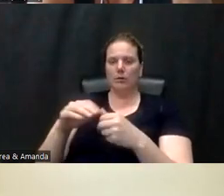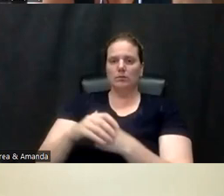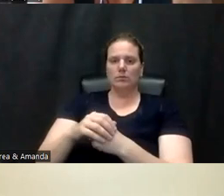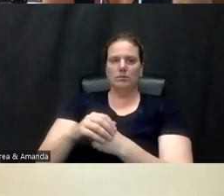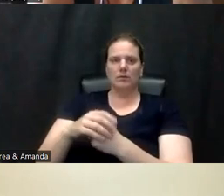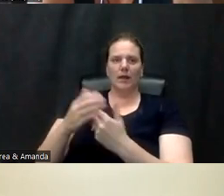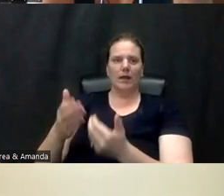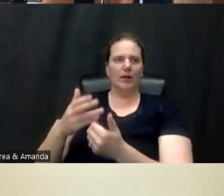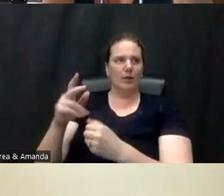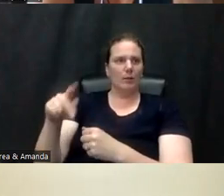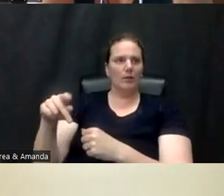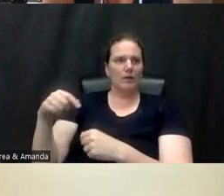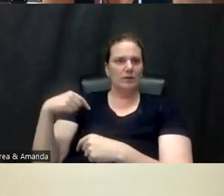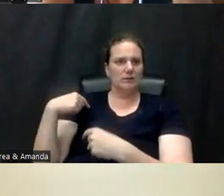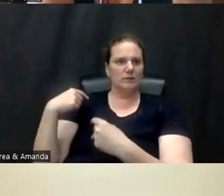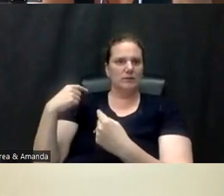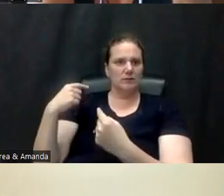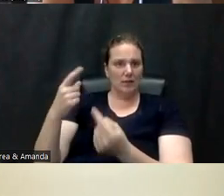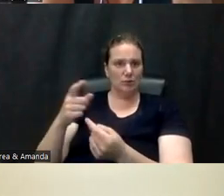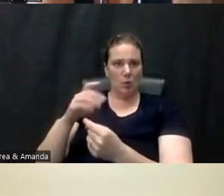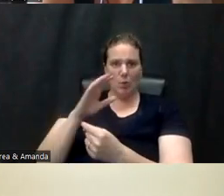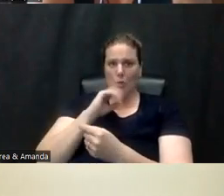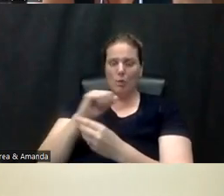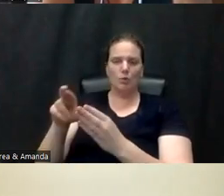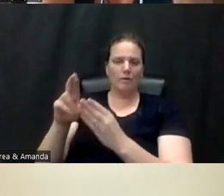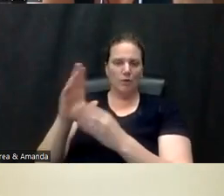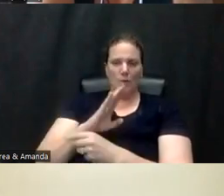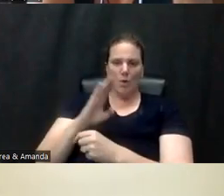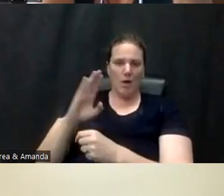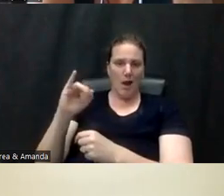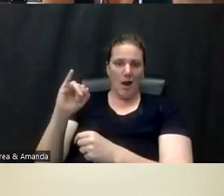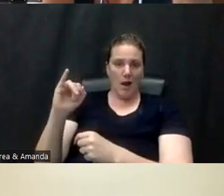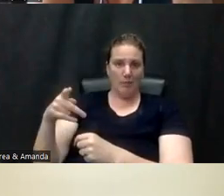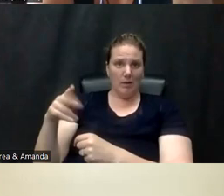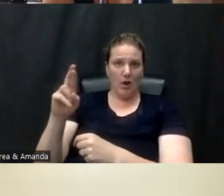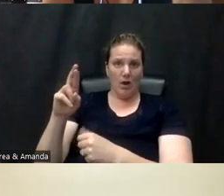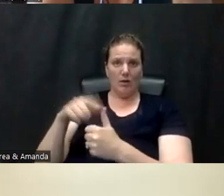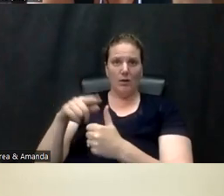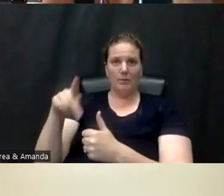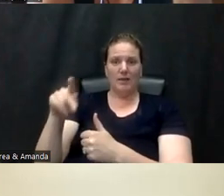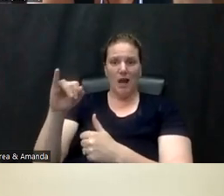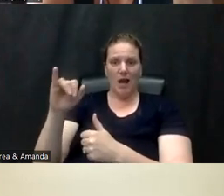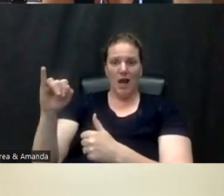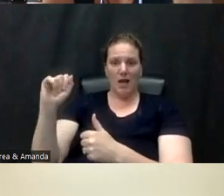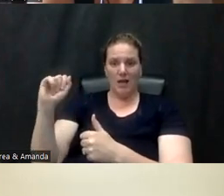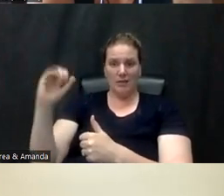in Portland since the old review board before IPR, the PIIAC.